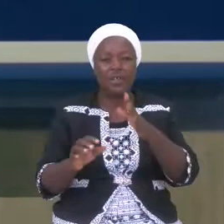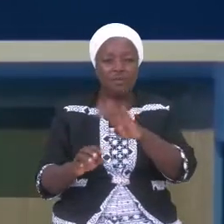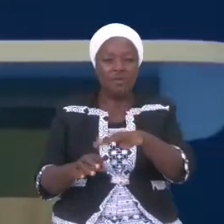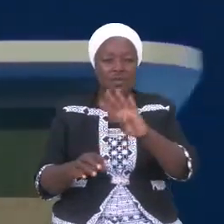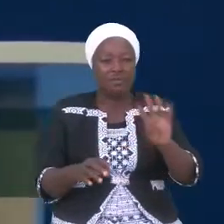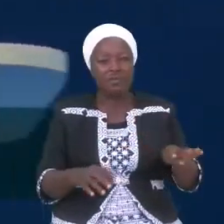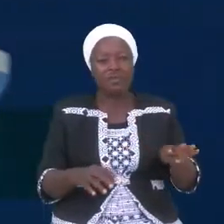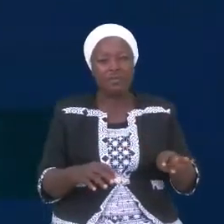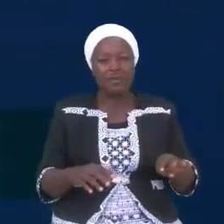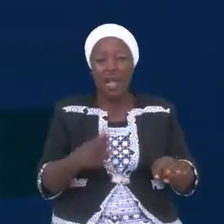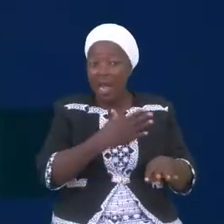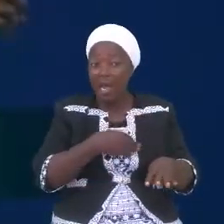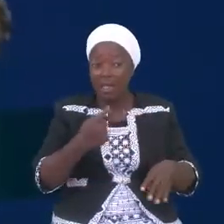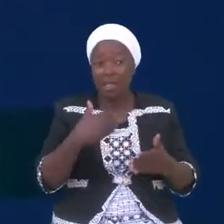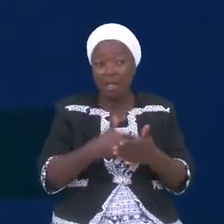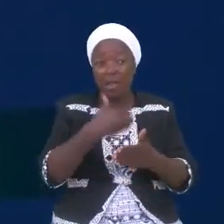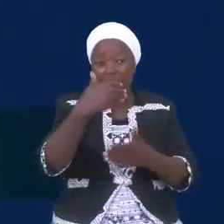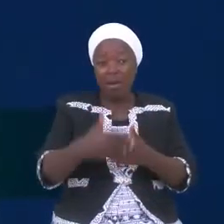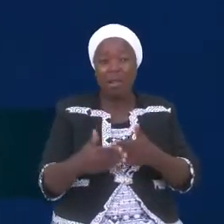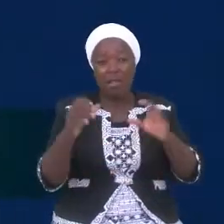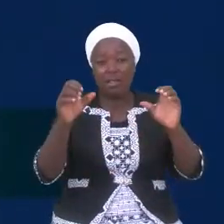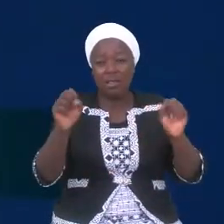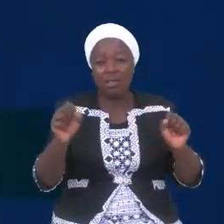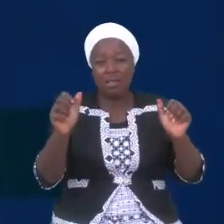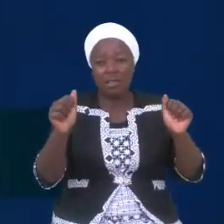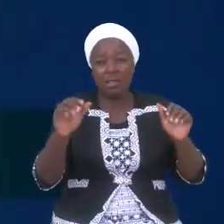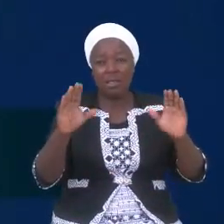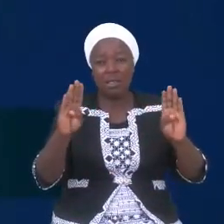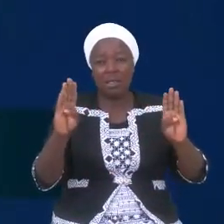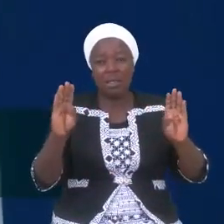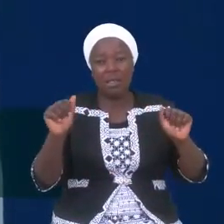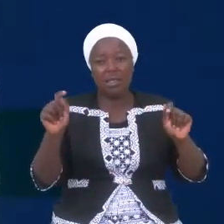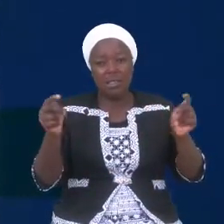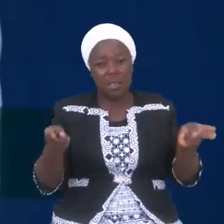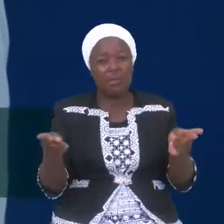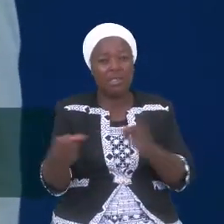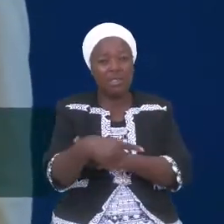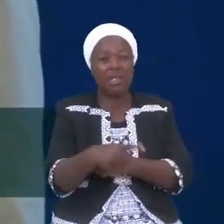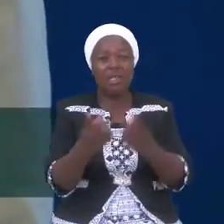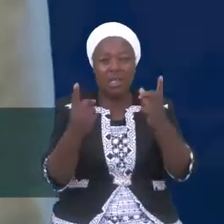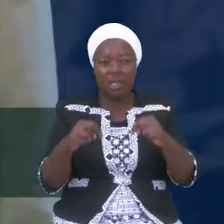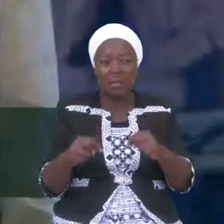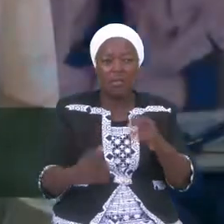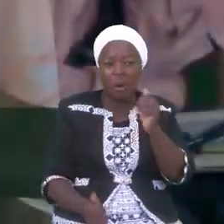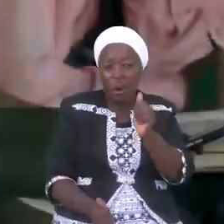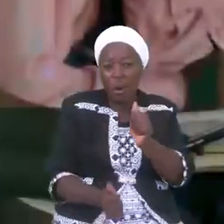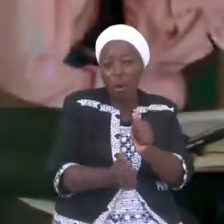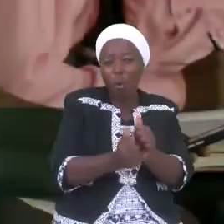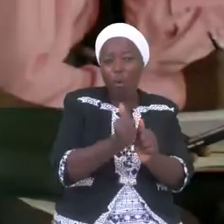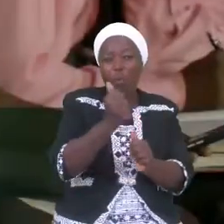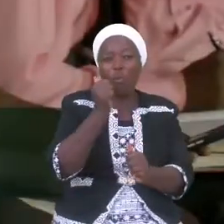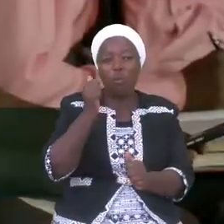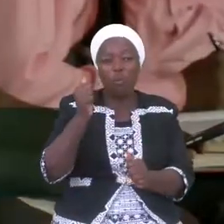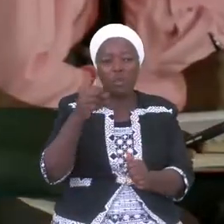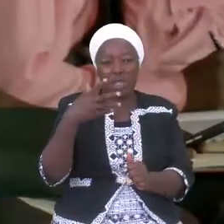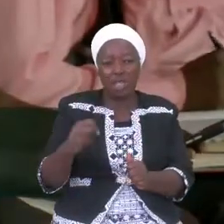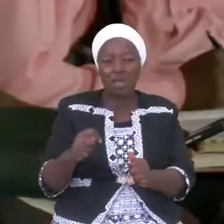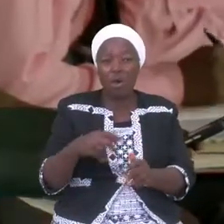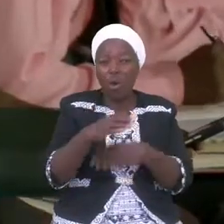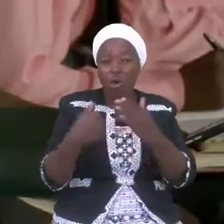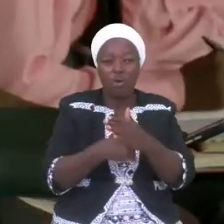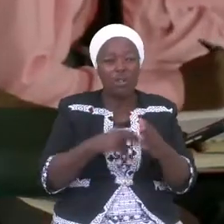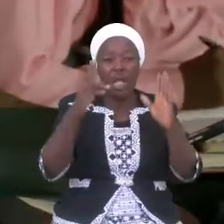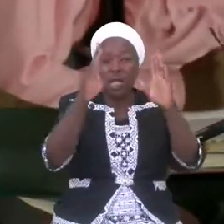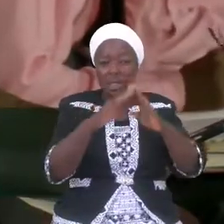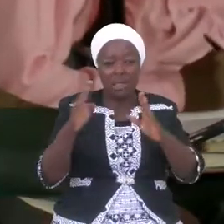44, and the next Sabbath day came almost the whole city